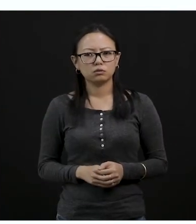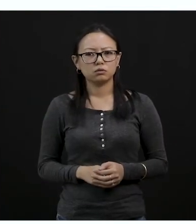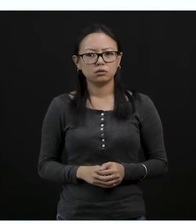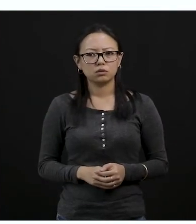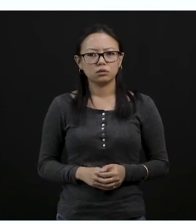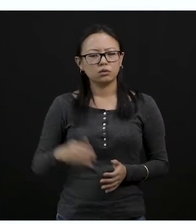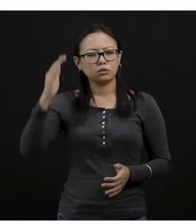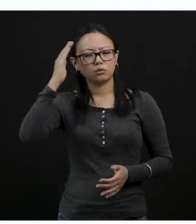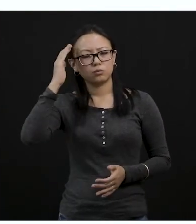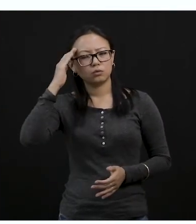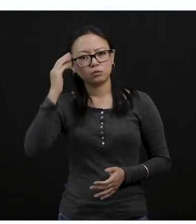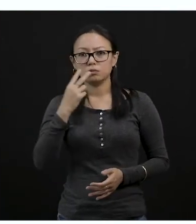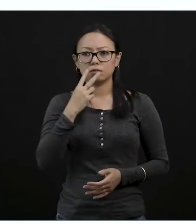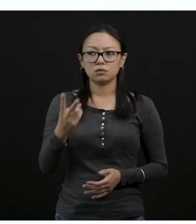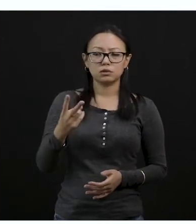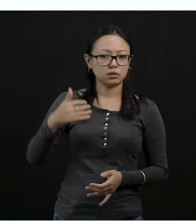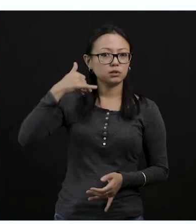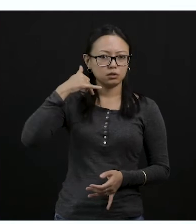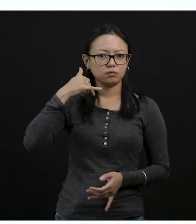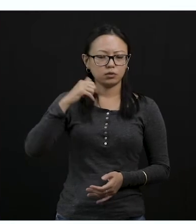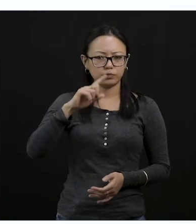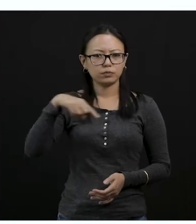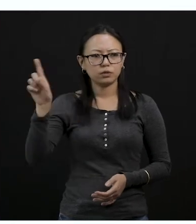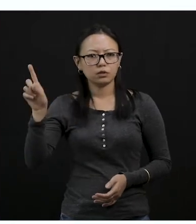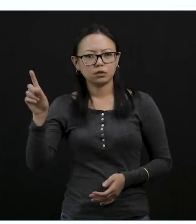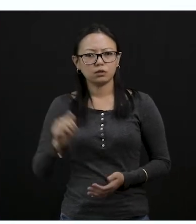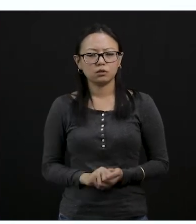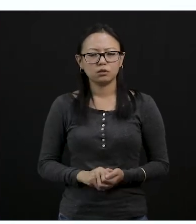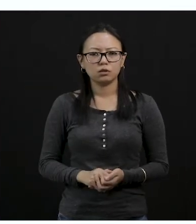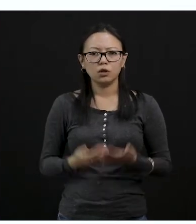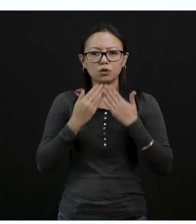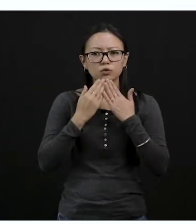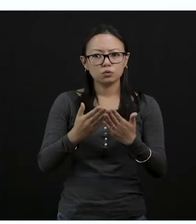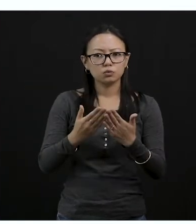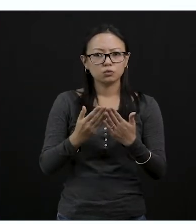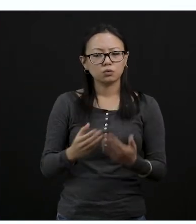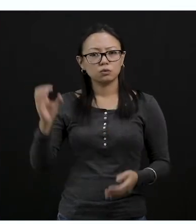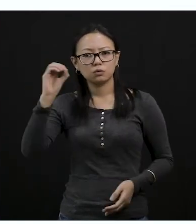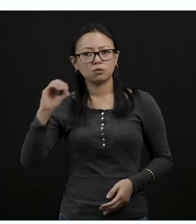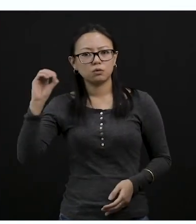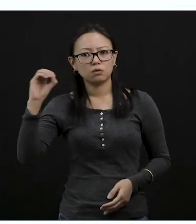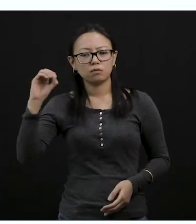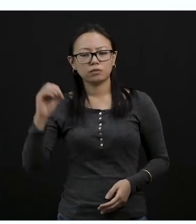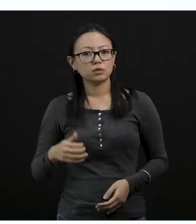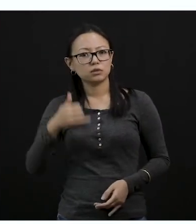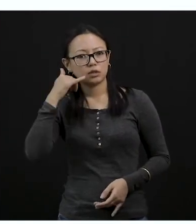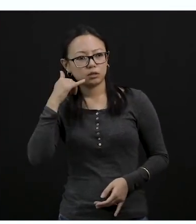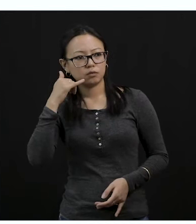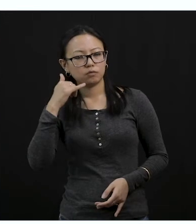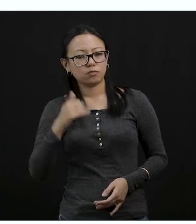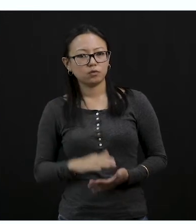have seen a telephone, right? Nowadays in schools, in offices, we have these telephones.